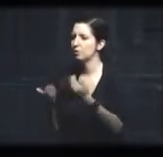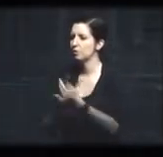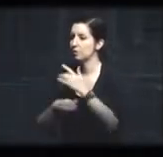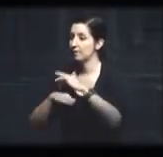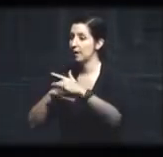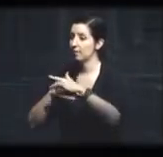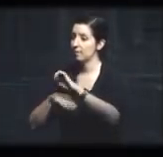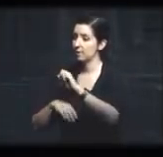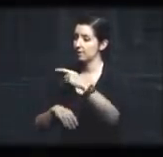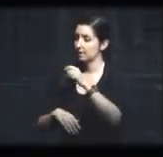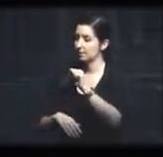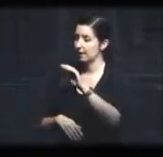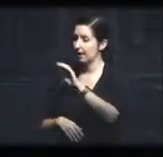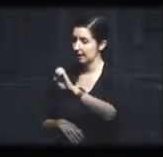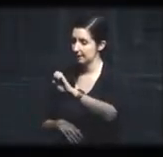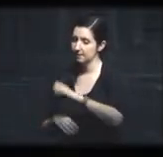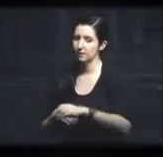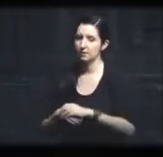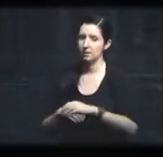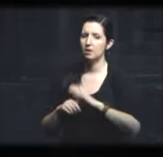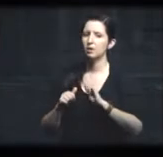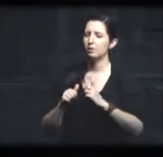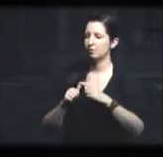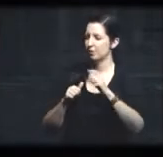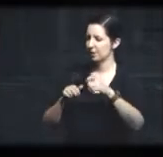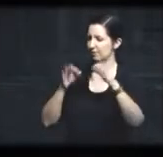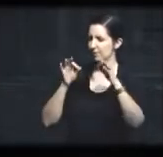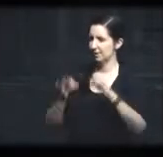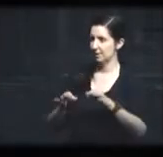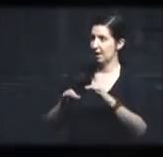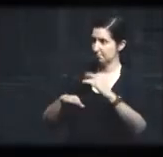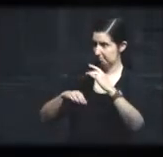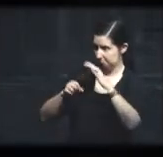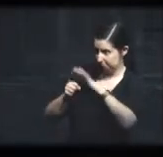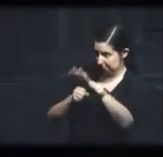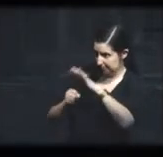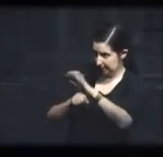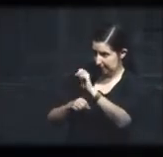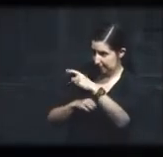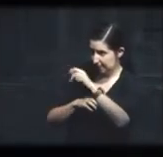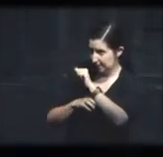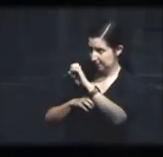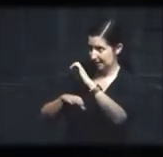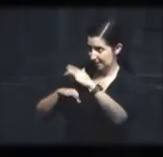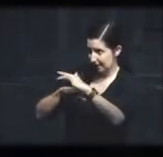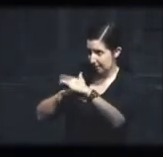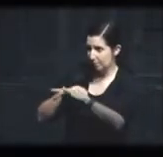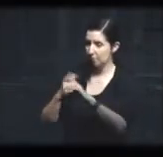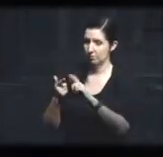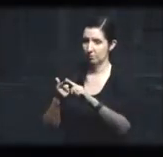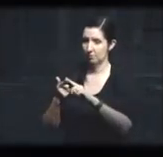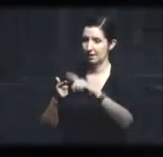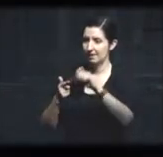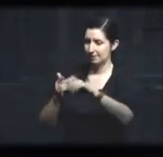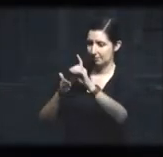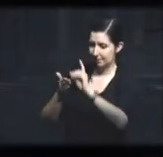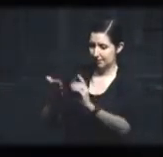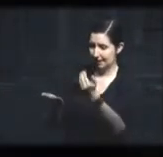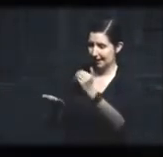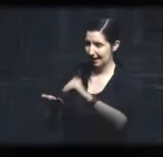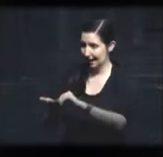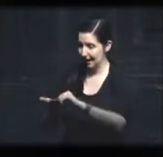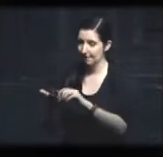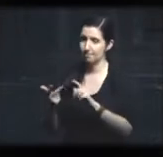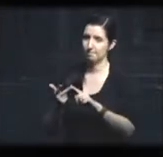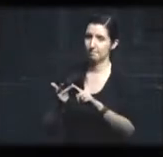about whether we have adequate space, whether we should redesign any of our space, whether we should construct or acquire new